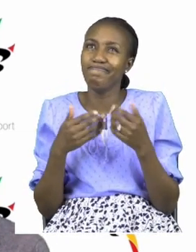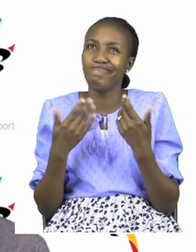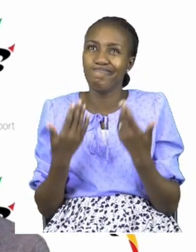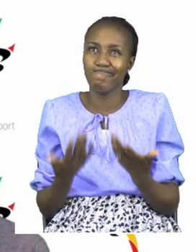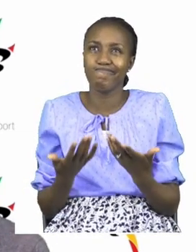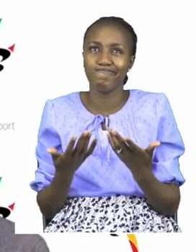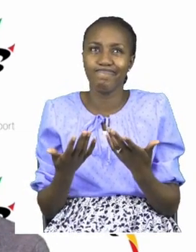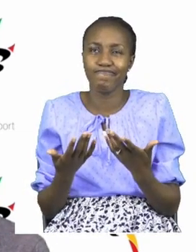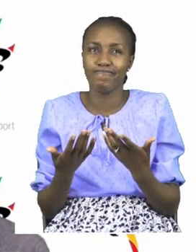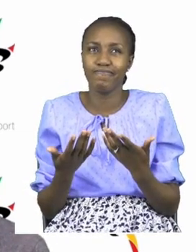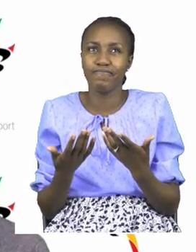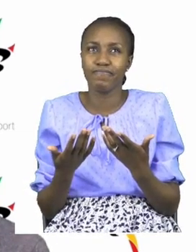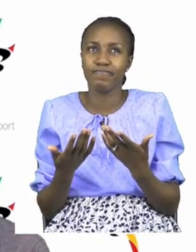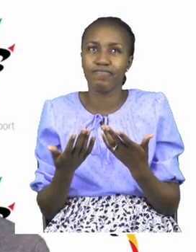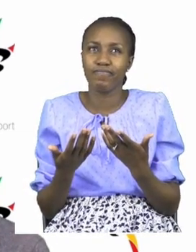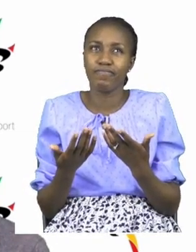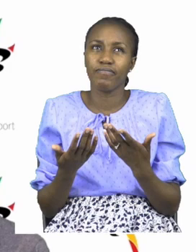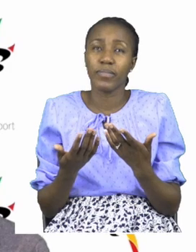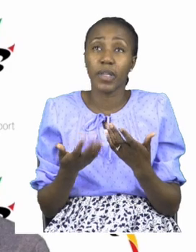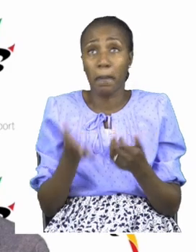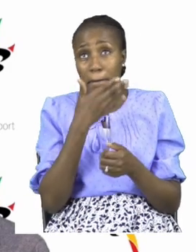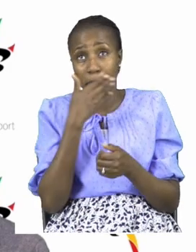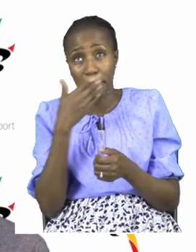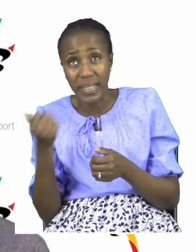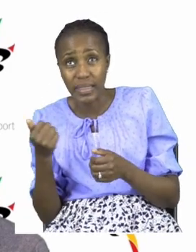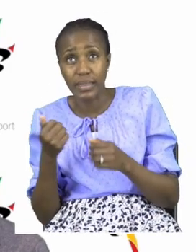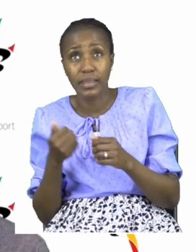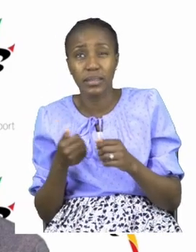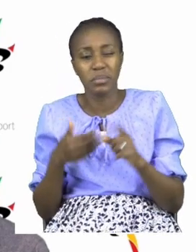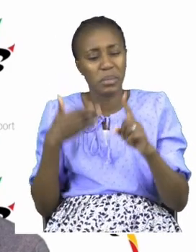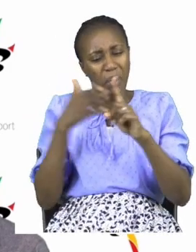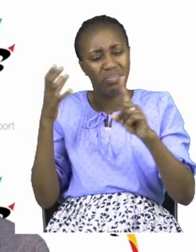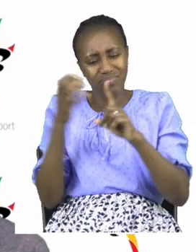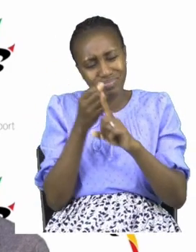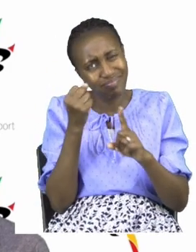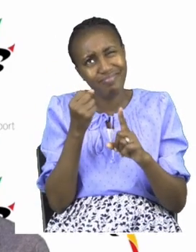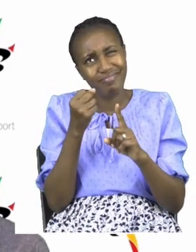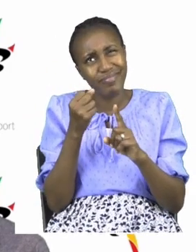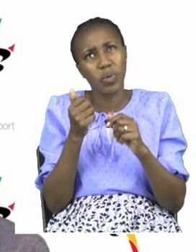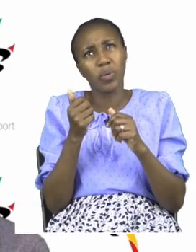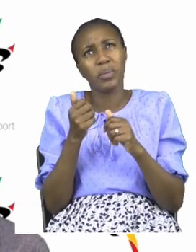Our best success, our this year,